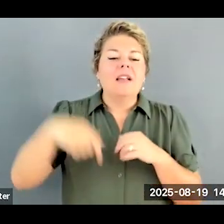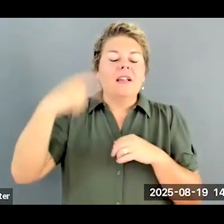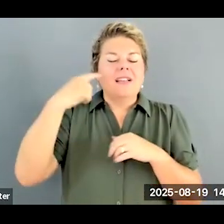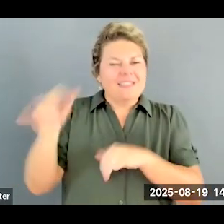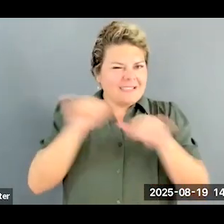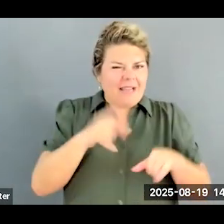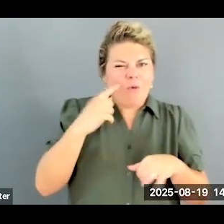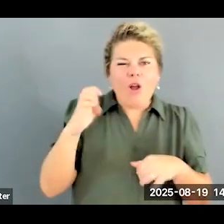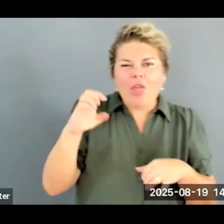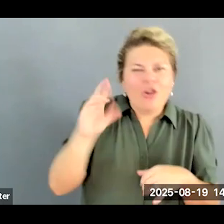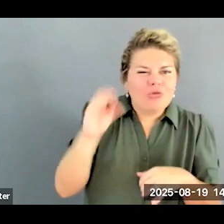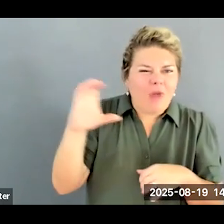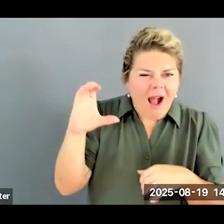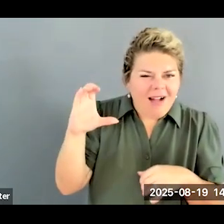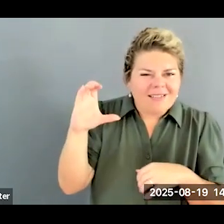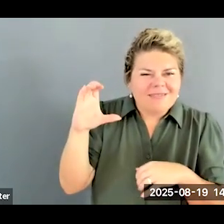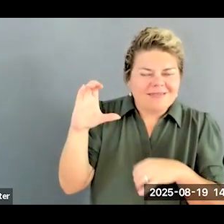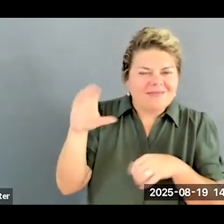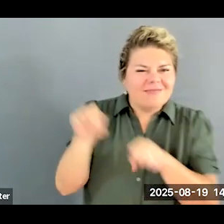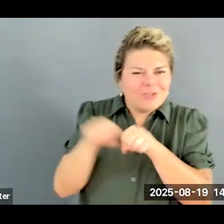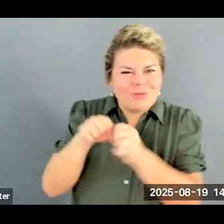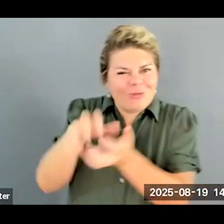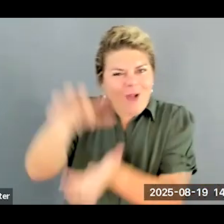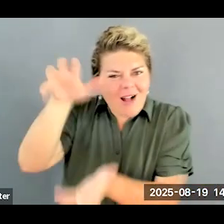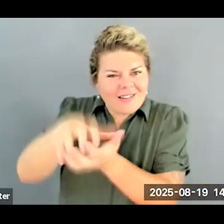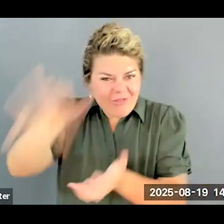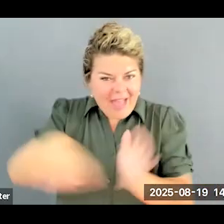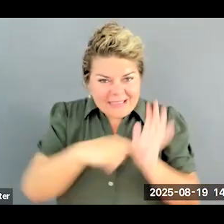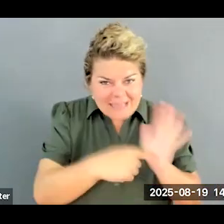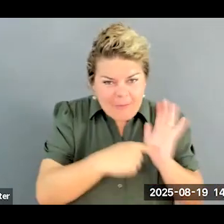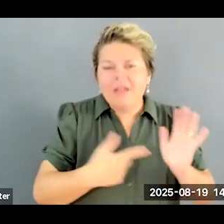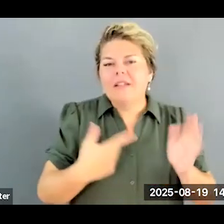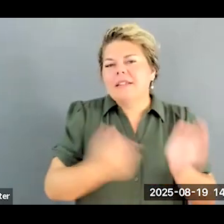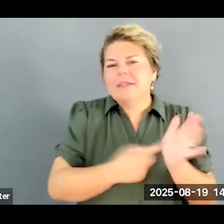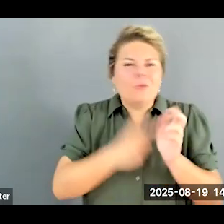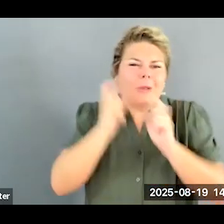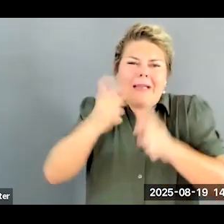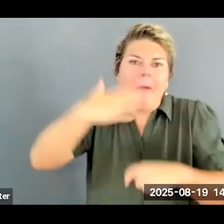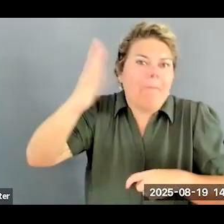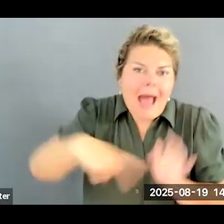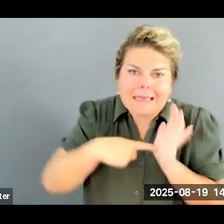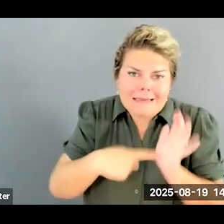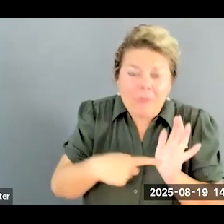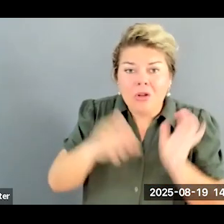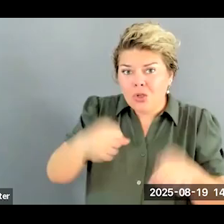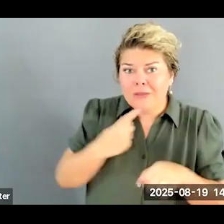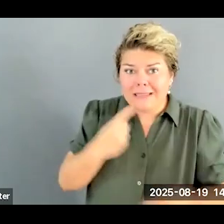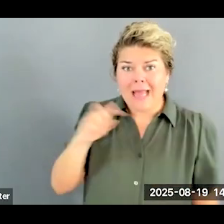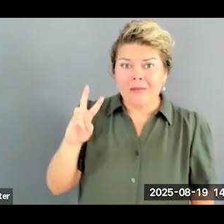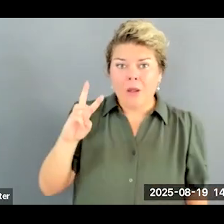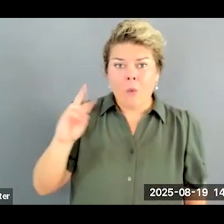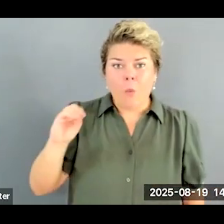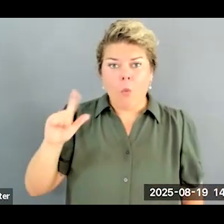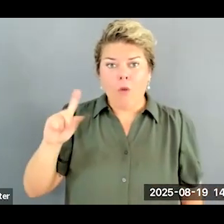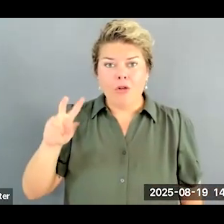the audience to contribute an example of what a bad alt text could be. And one that could be misleading is just the word